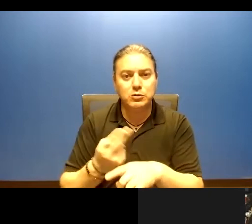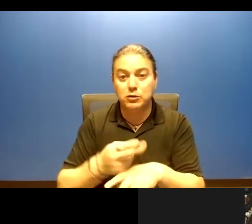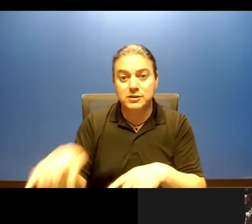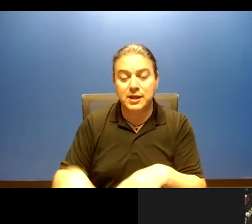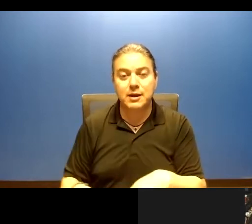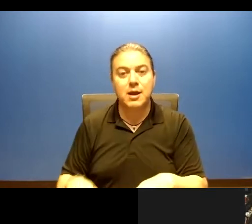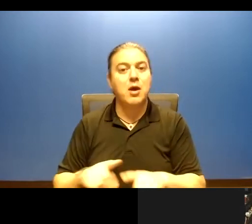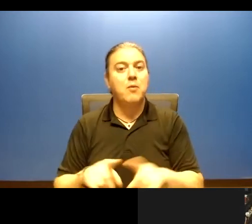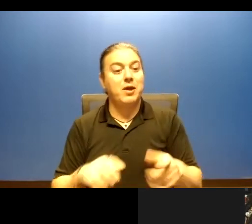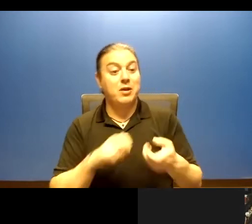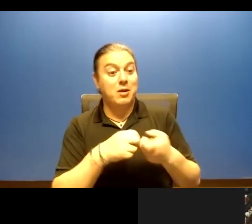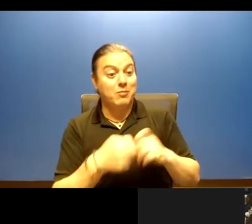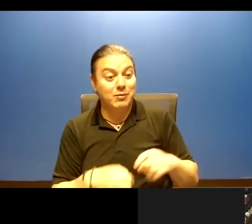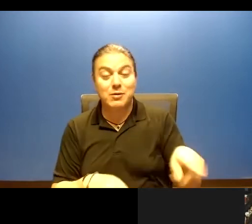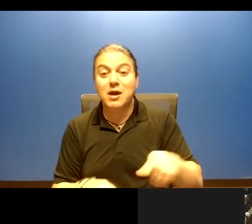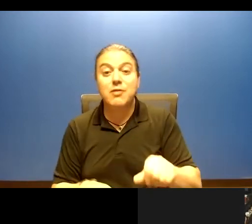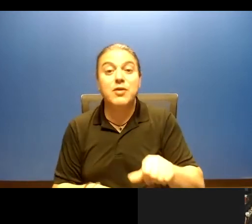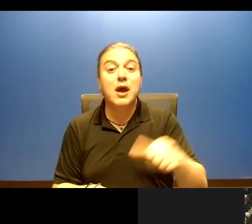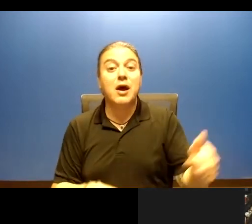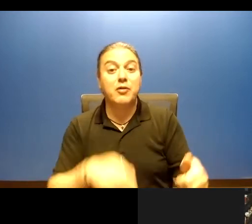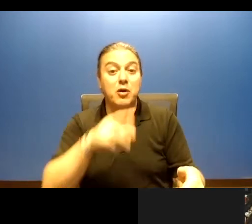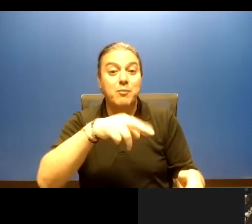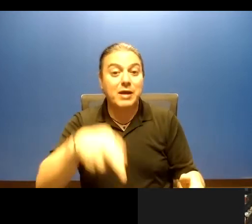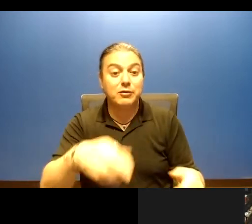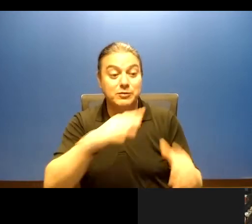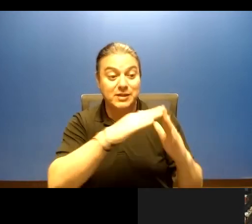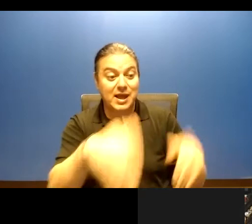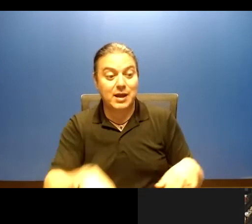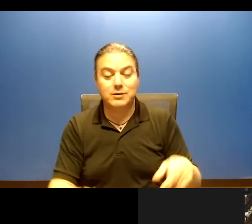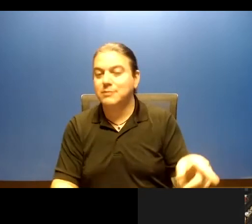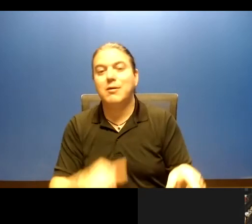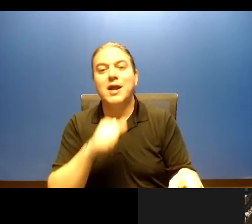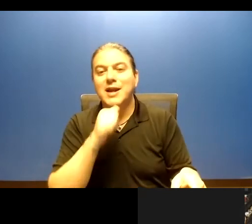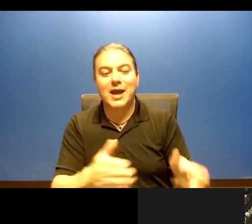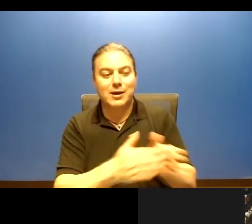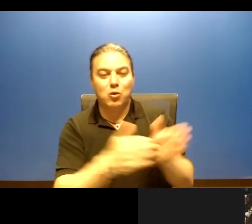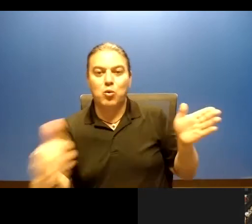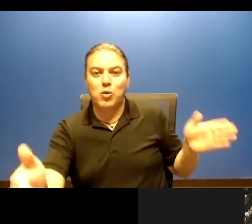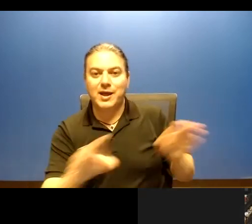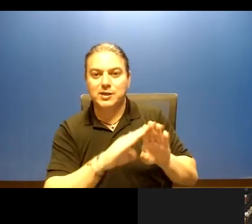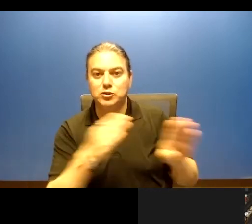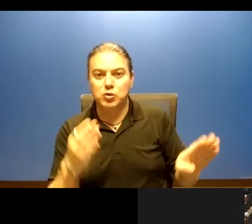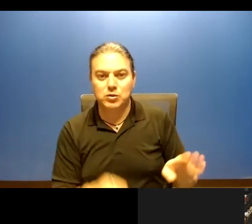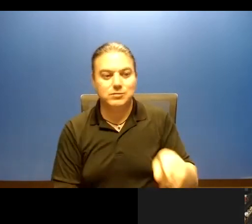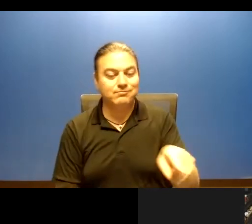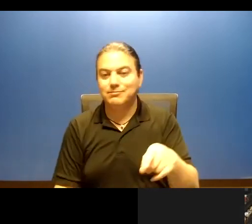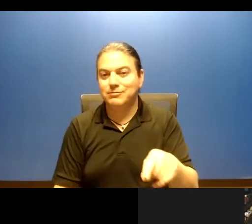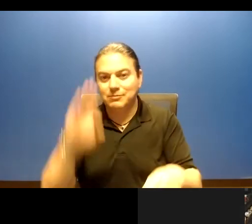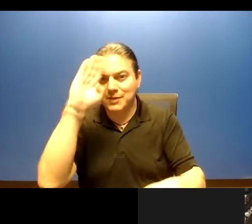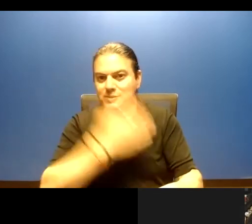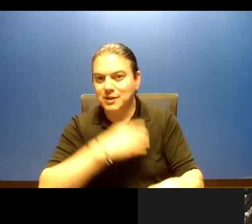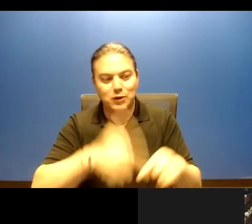not 36-inch doors. He can't access anywhere else. And that really hit home this